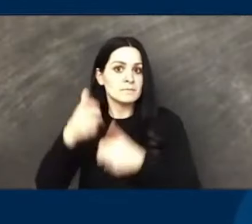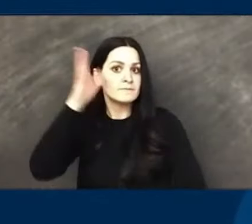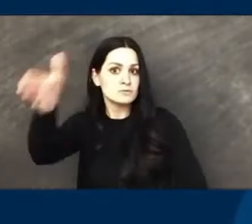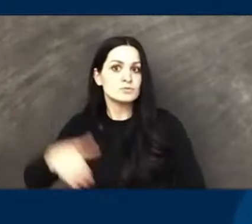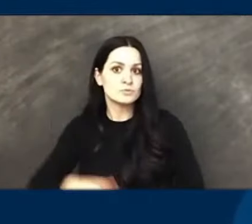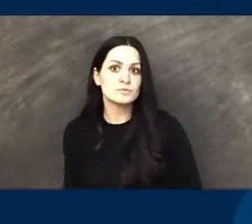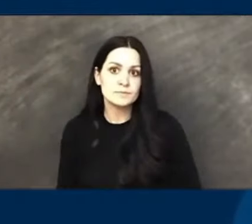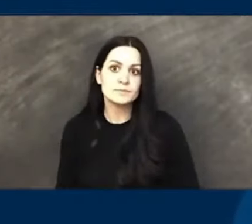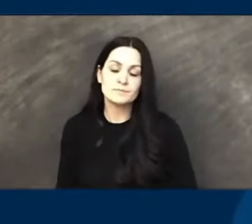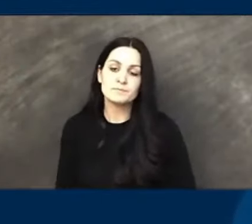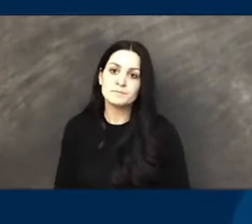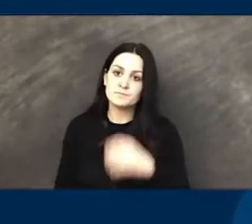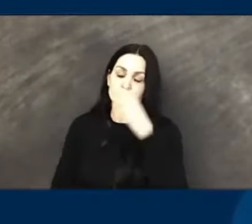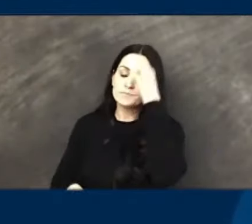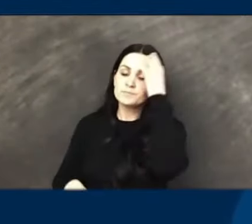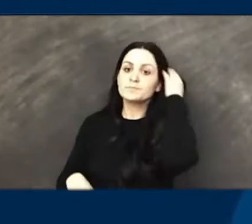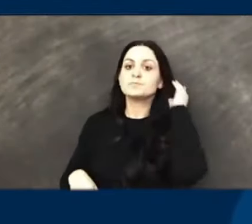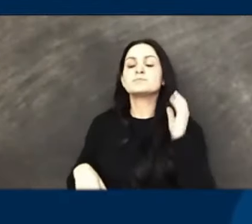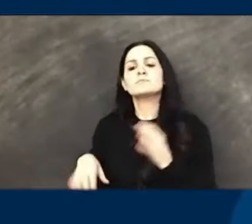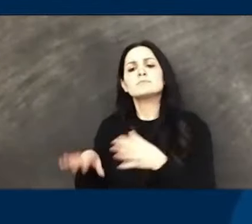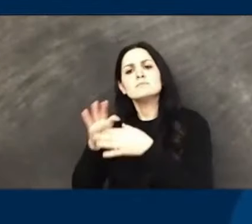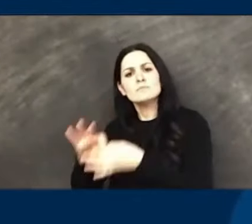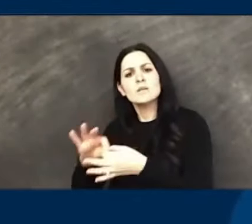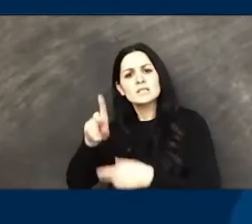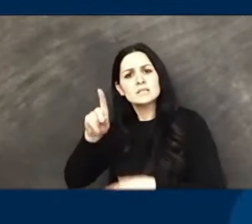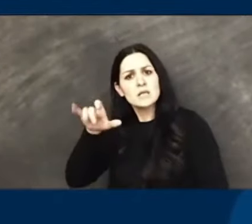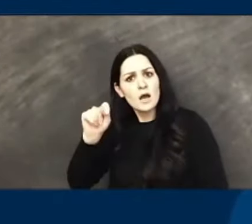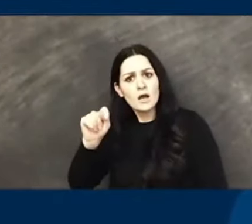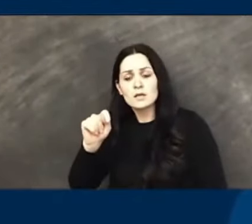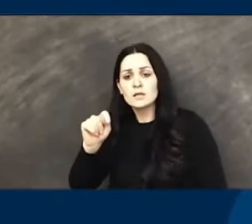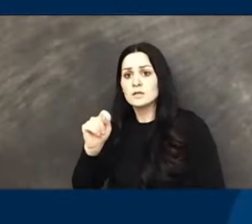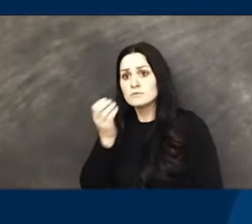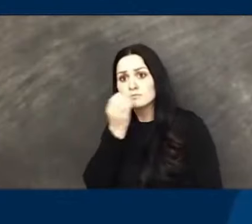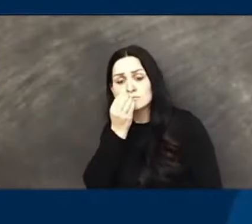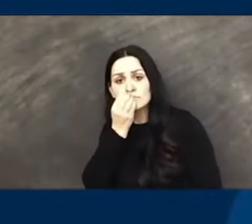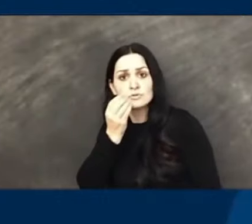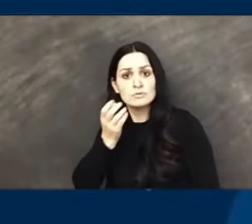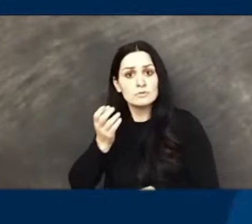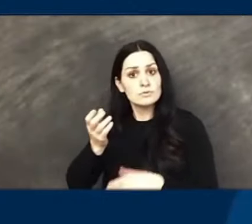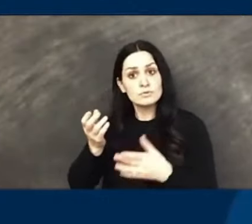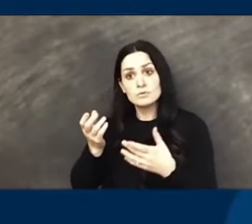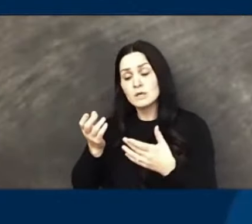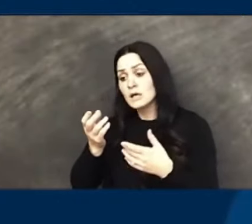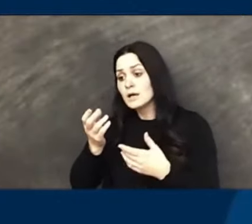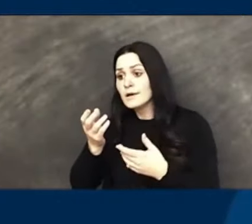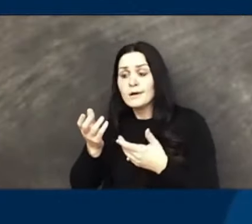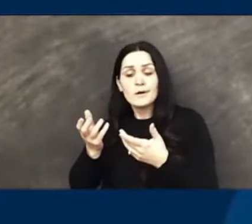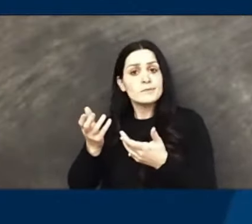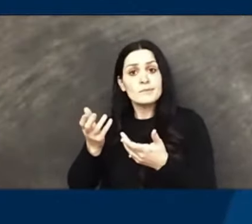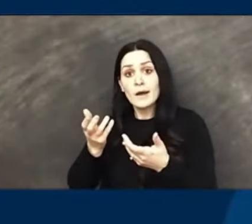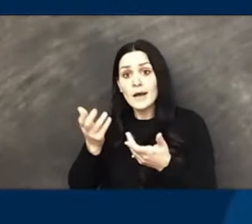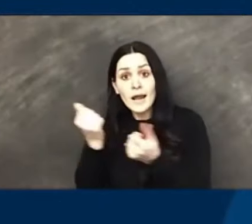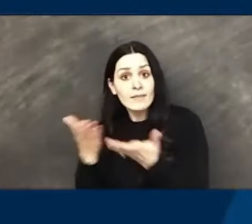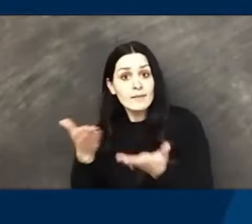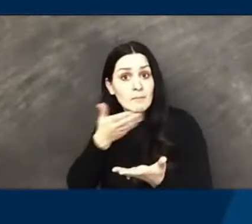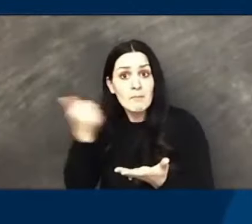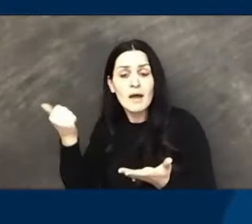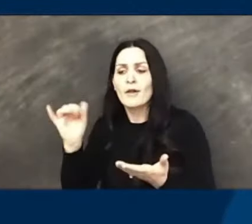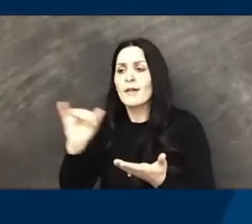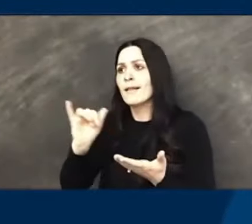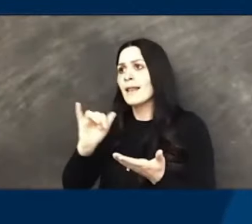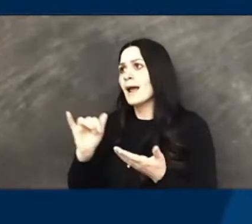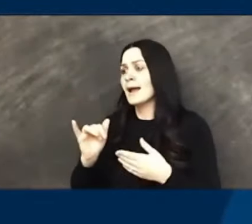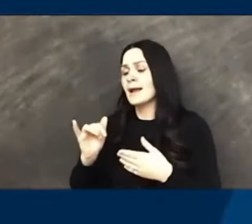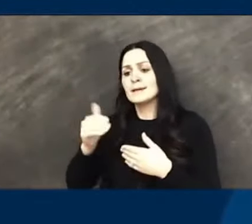And in terms of diets, is there a specific diet, perhaps Mediterranean, intermittent fasting,